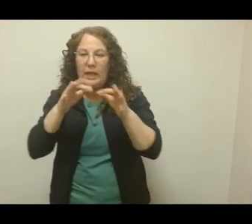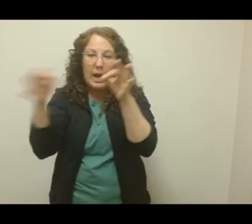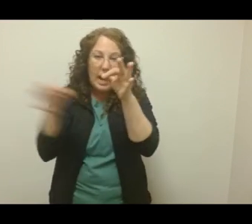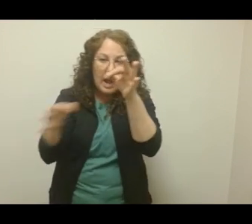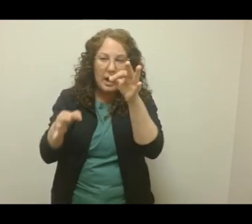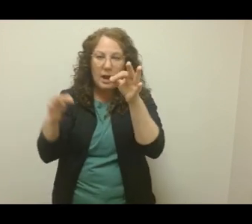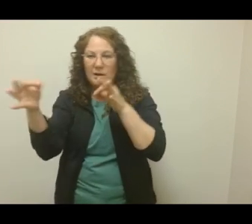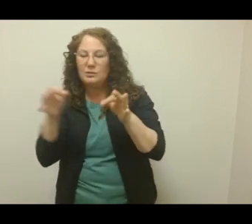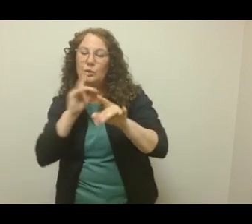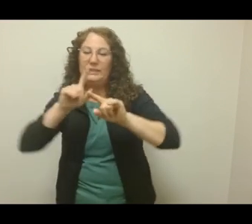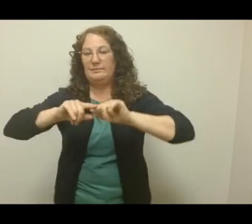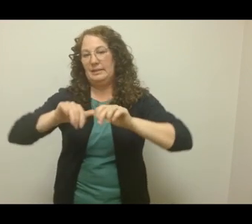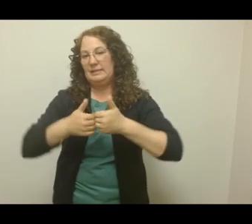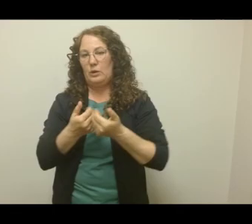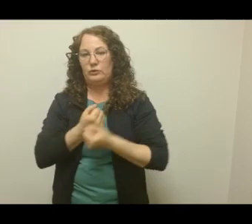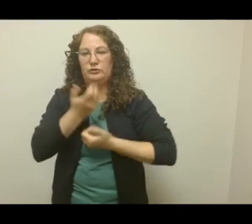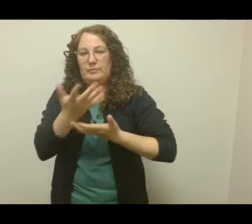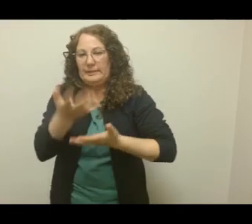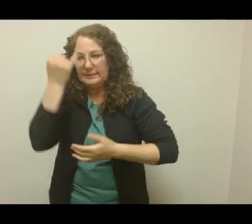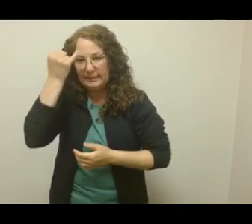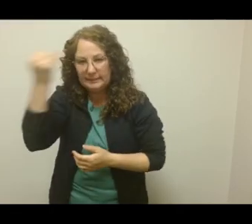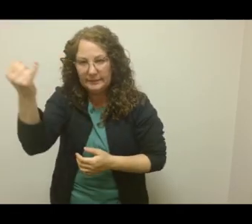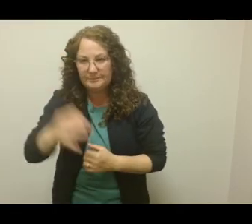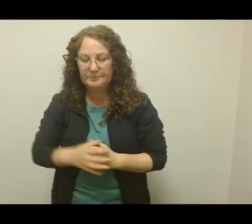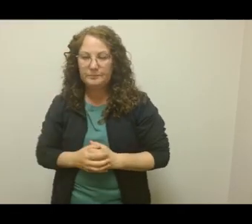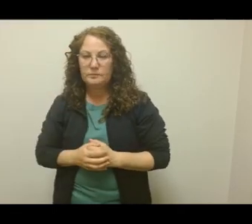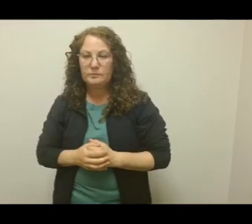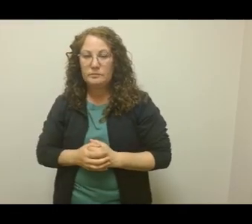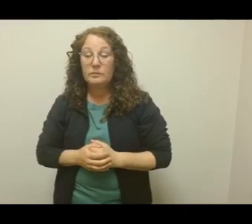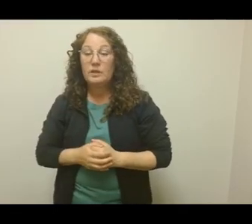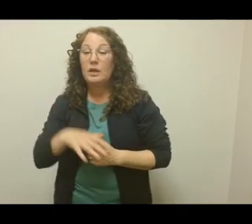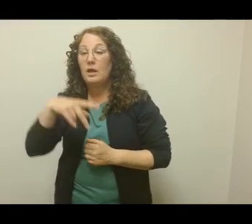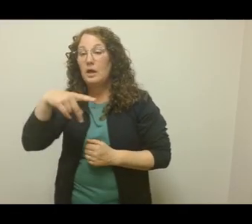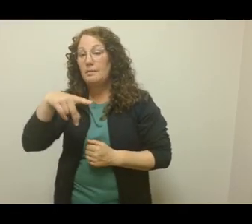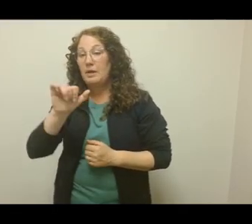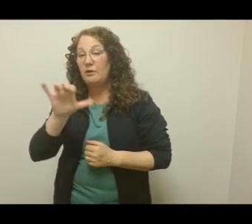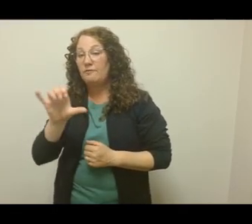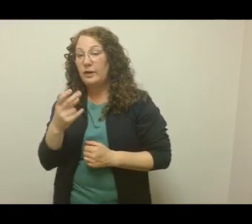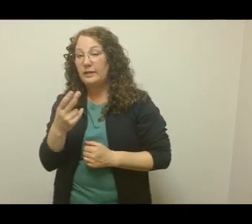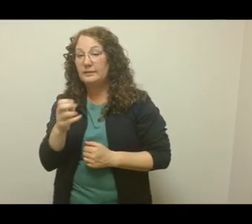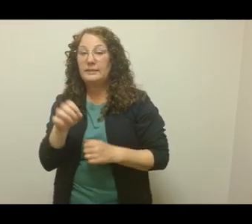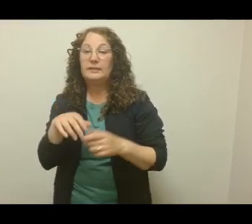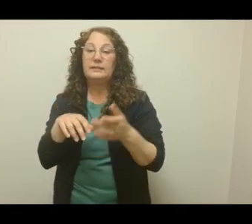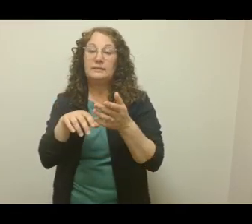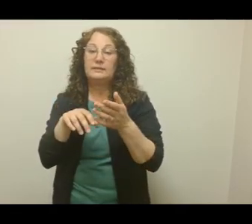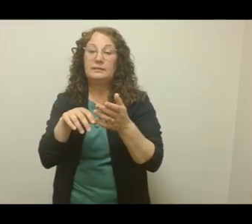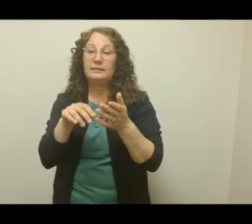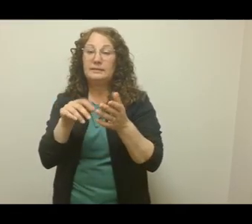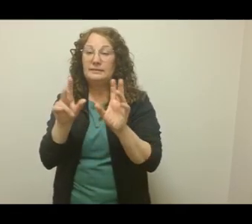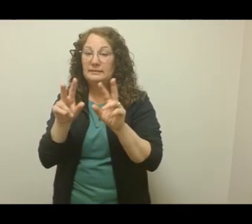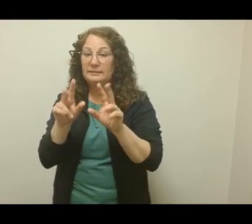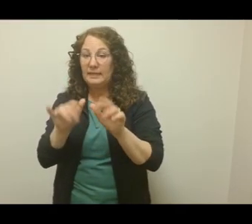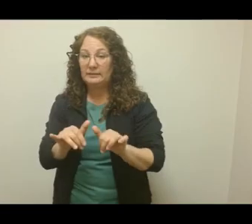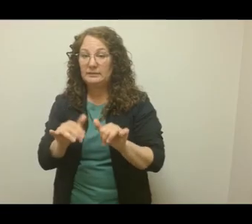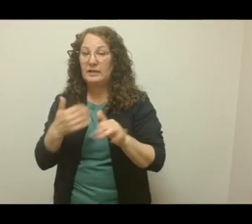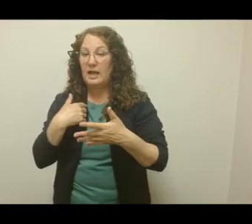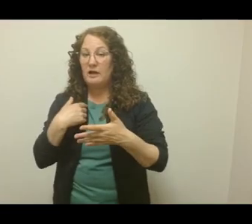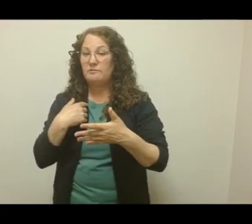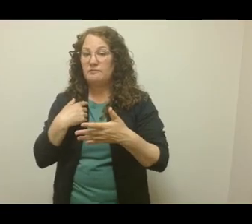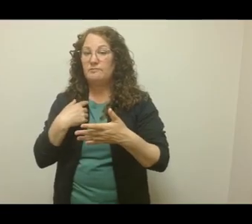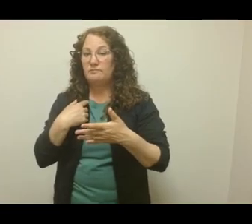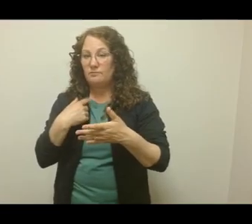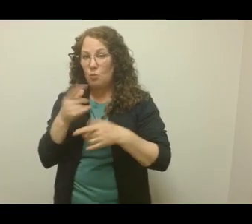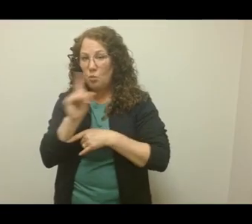the ideas. And the paraphrase text includes a citation for the original source at the end. So that's an important thing to check off as well.